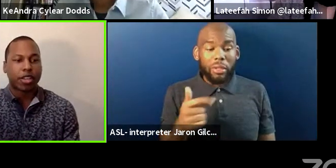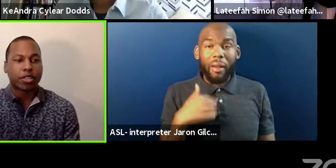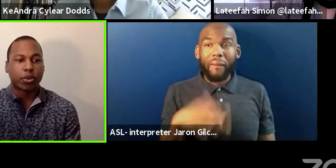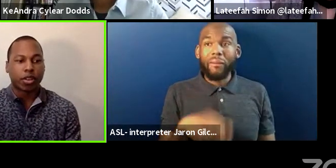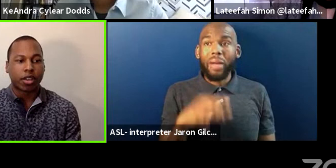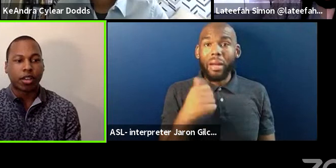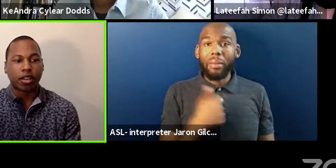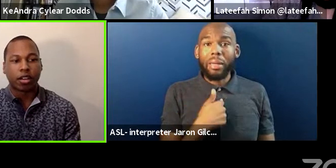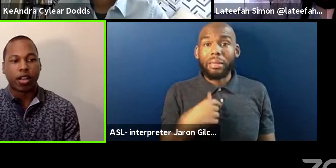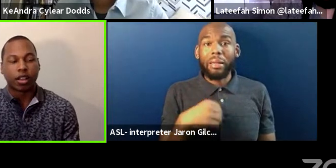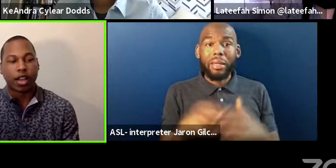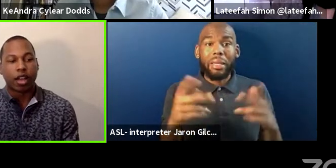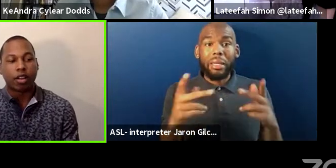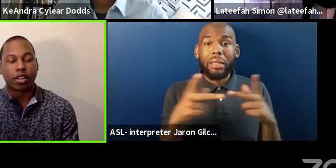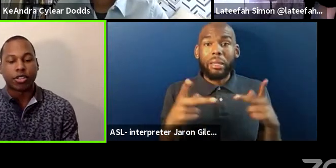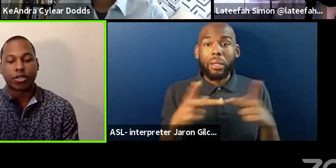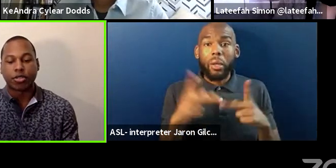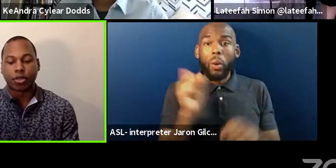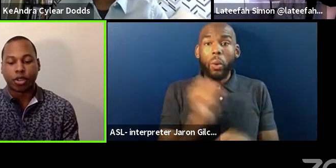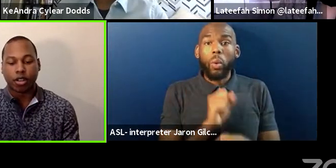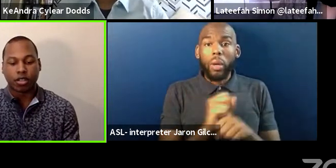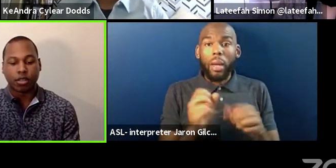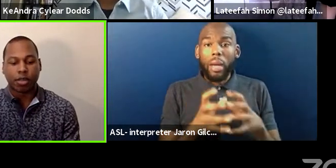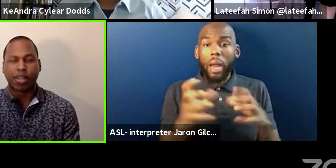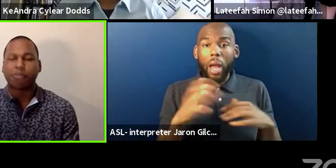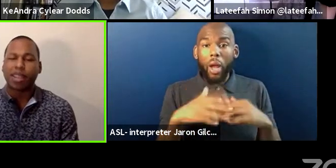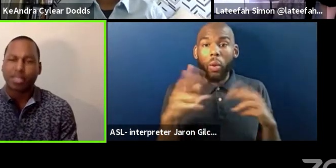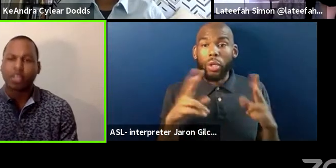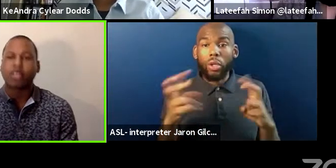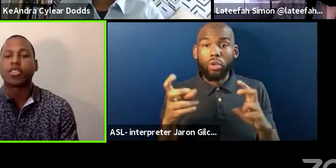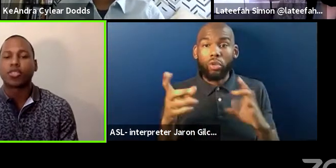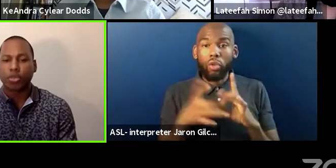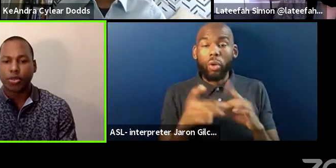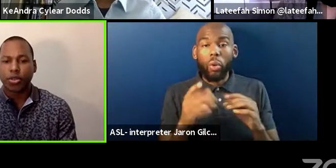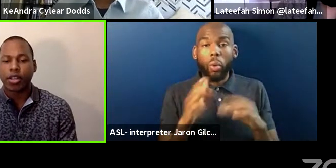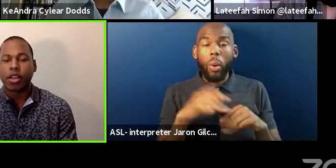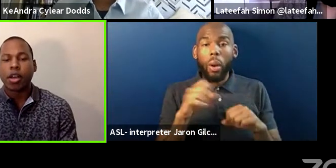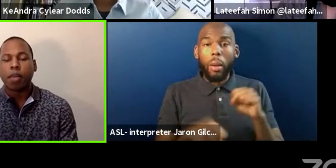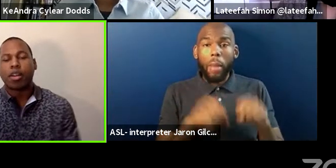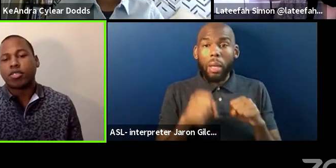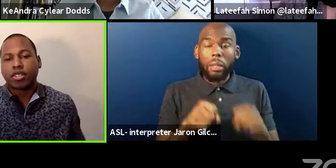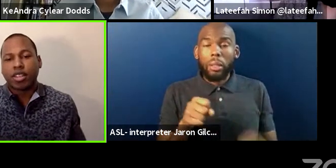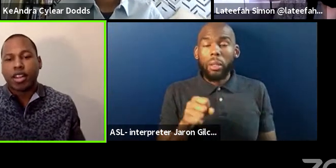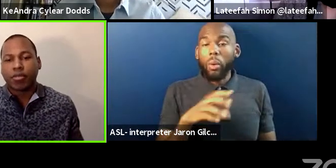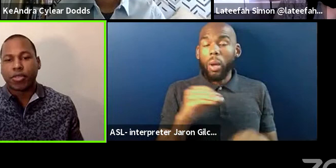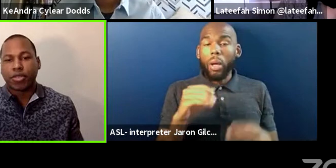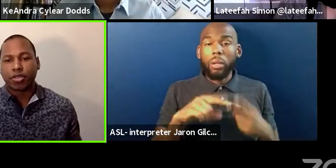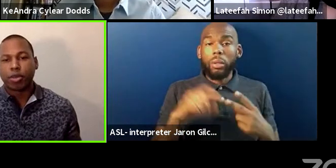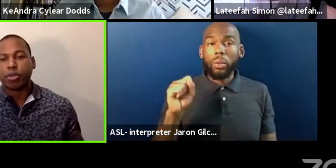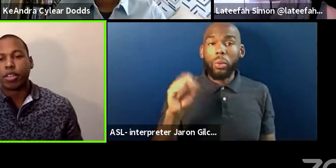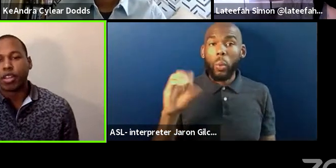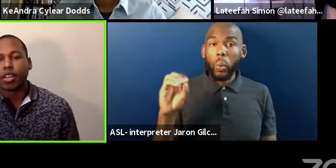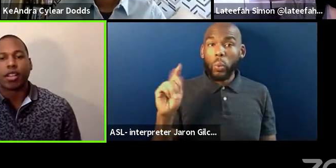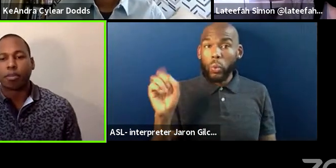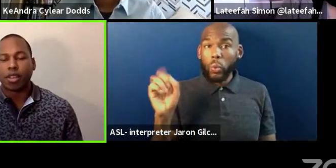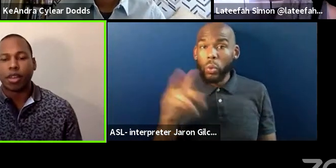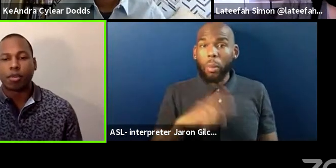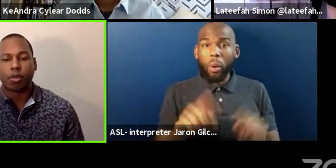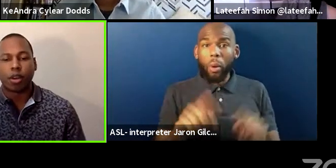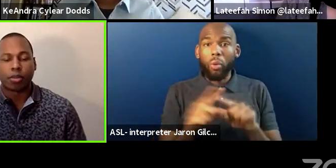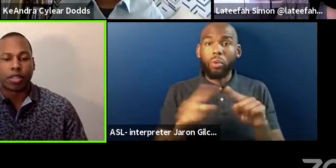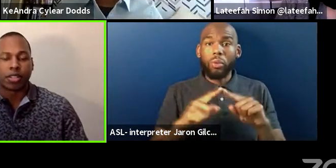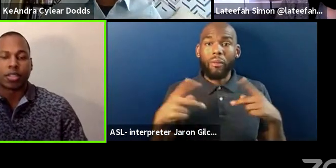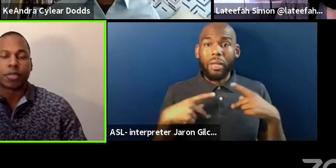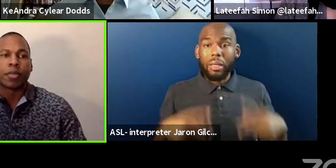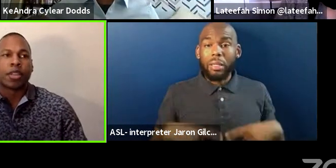in a space working a lot on issues in regards to maybe bicycling and scootering, but also just physical mobility and being